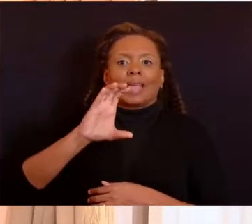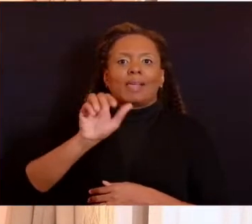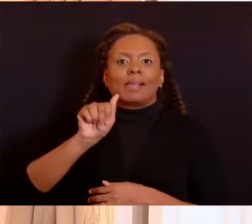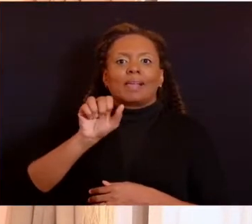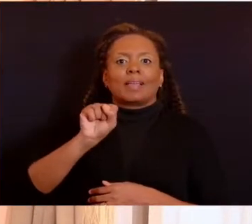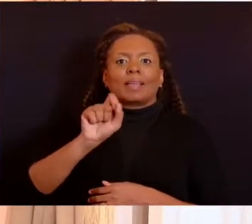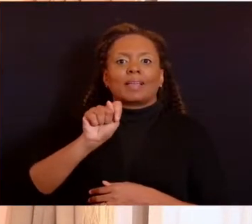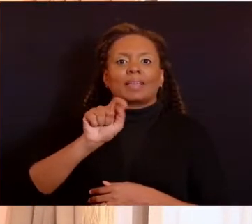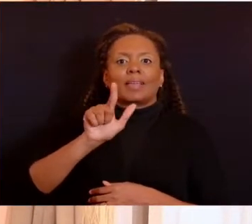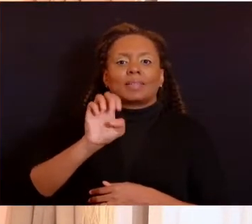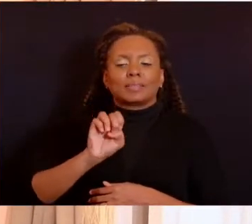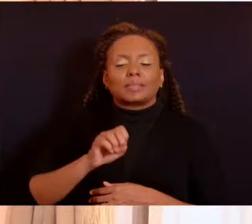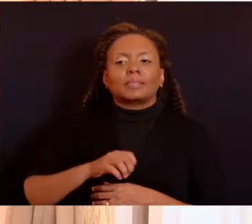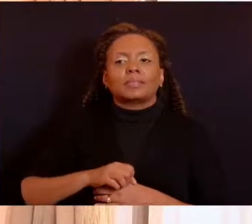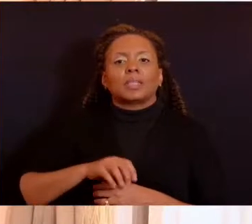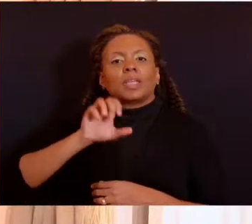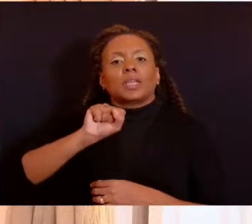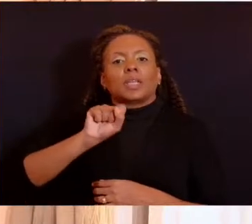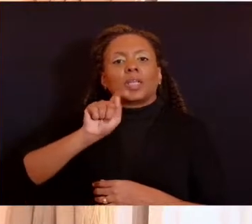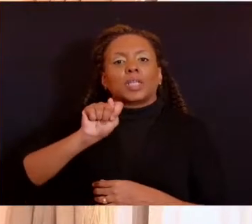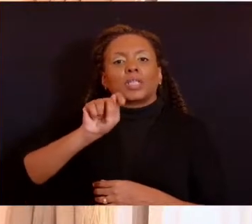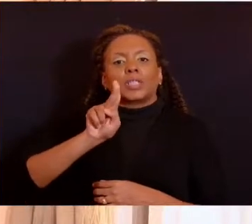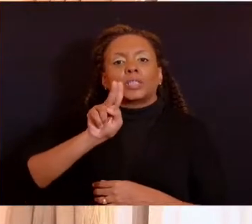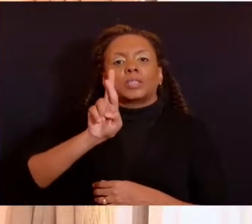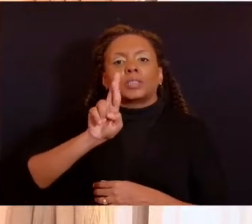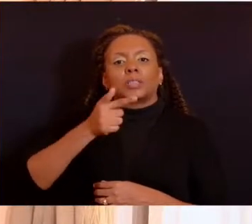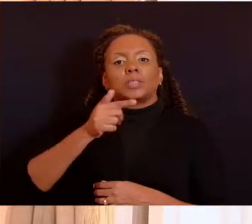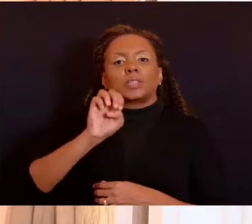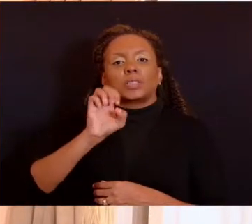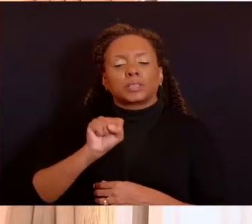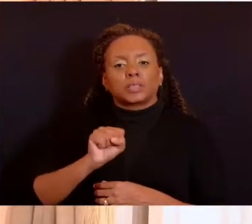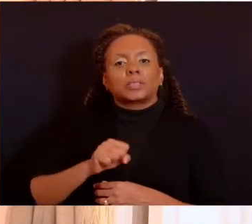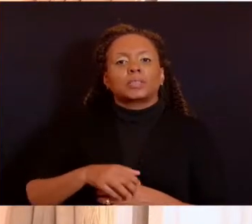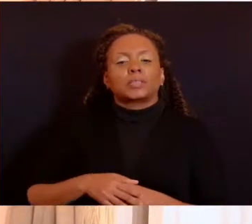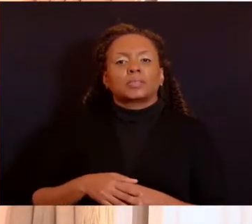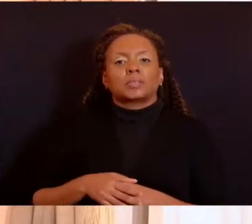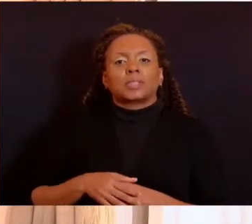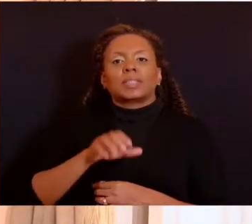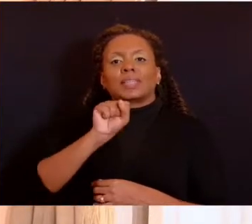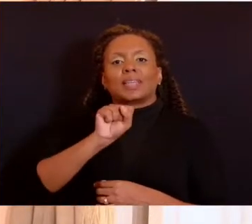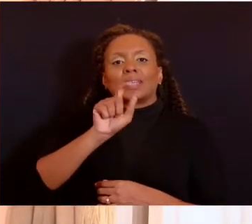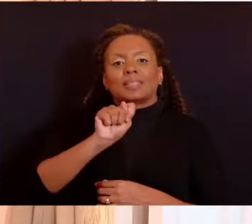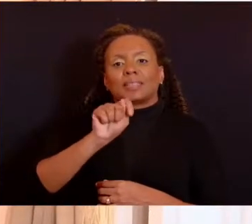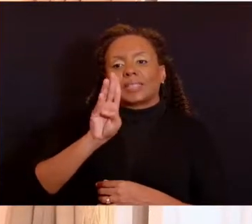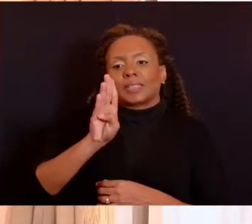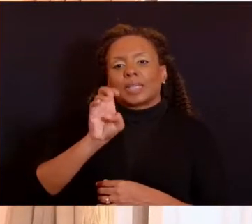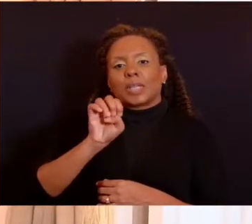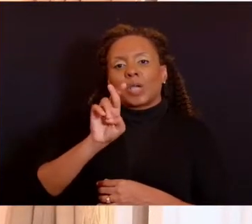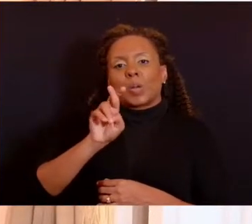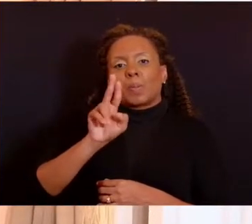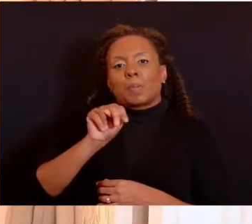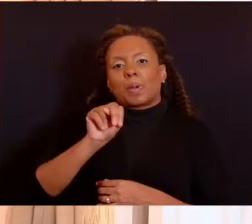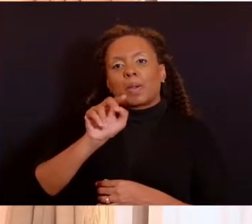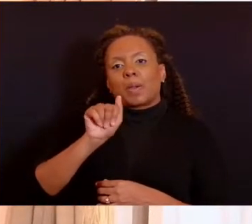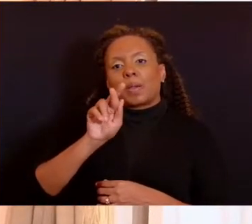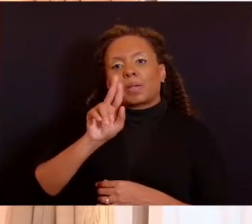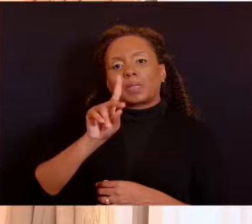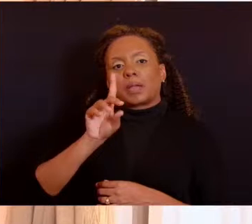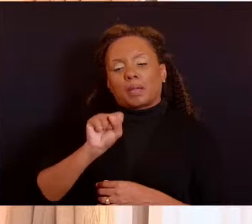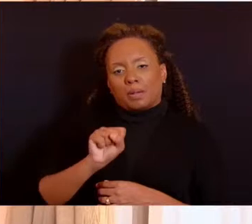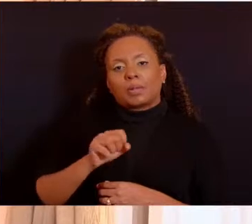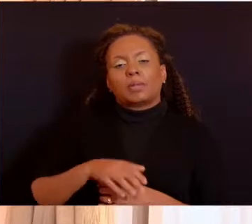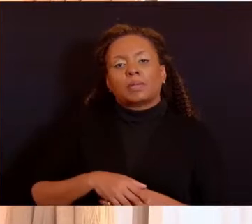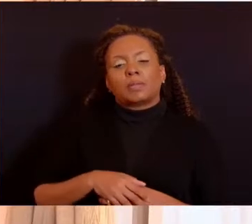Gurley, Sturgis, St. Thomas, Mount Wilton, St. Thomas, St. Bernard's, Blackman's Tenantry,